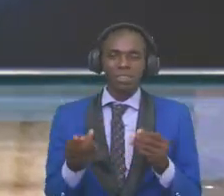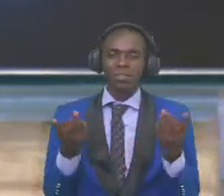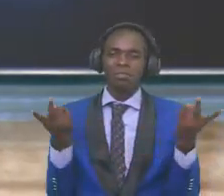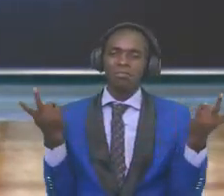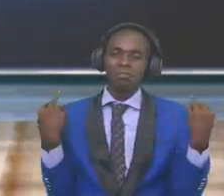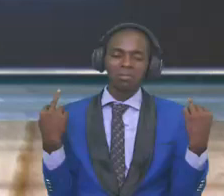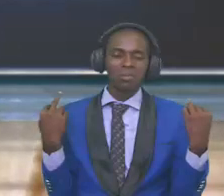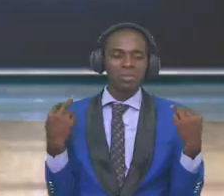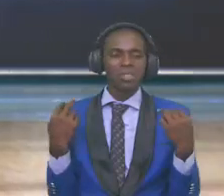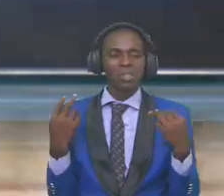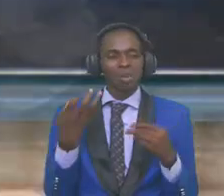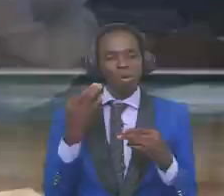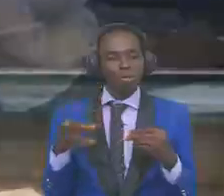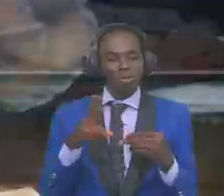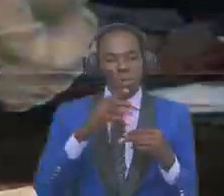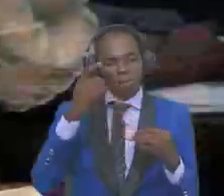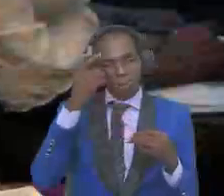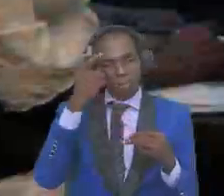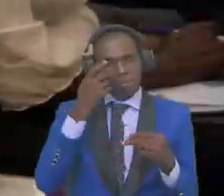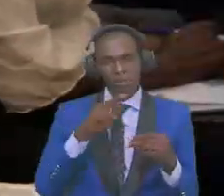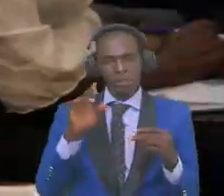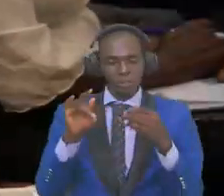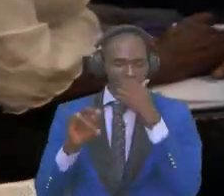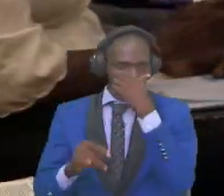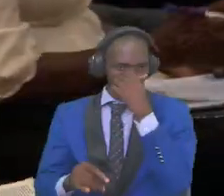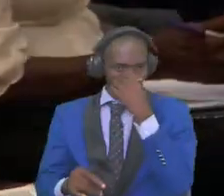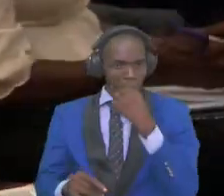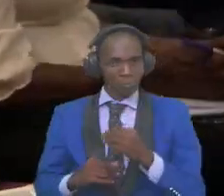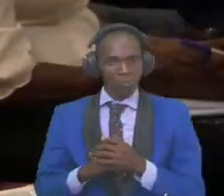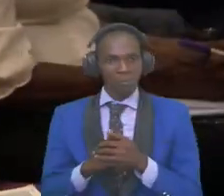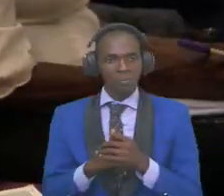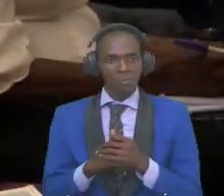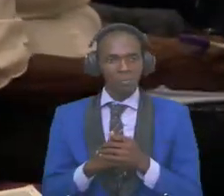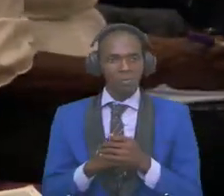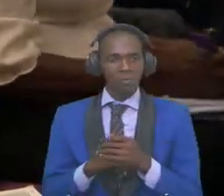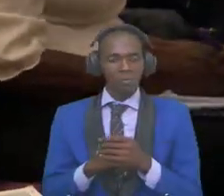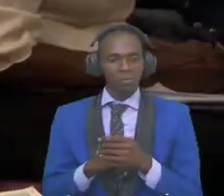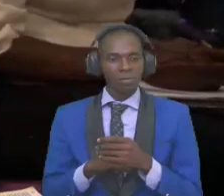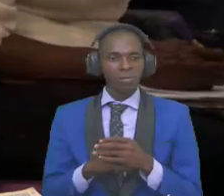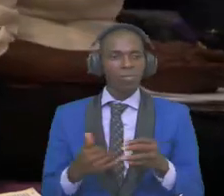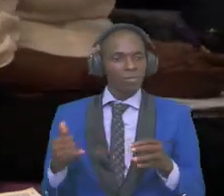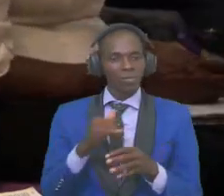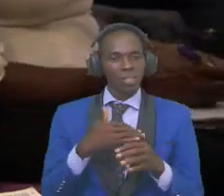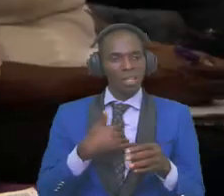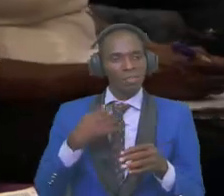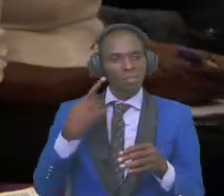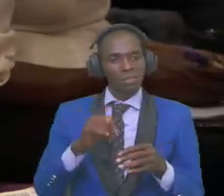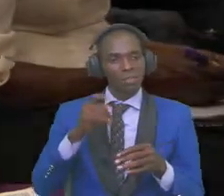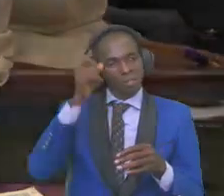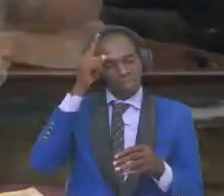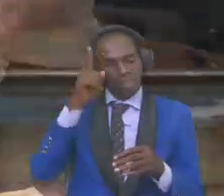their mind. Verse 18. In verse 18, they have the understanding